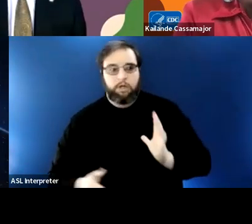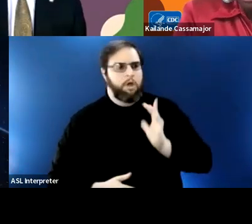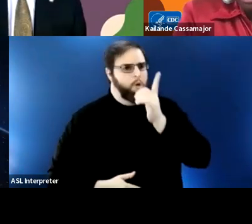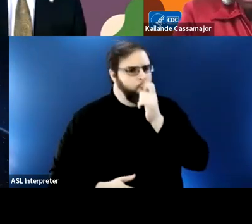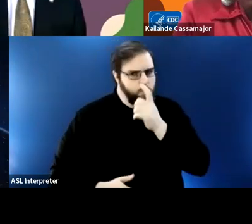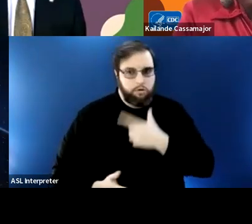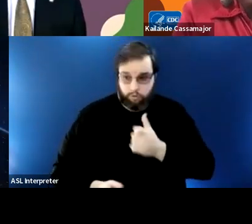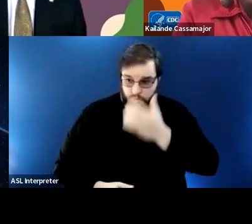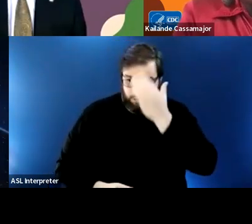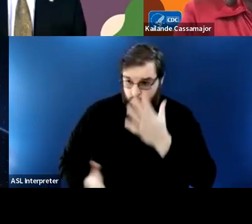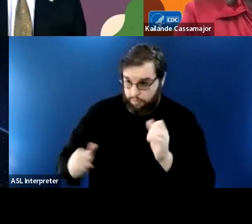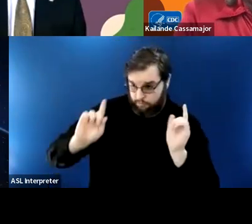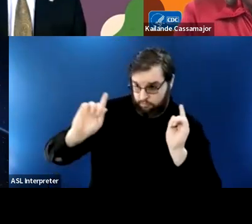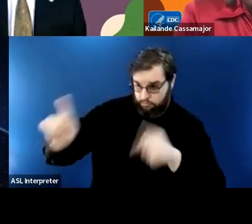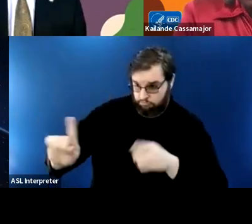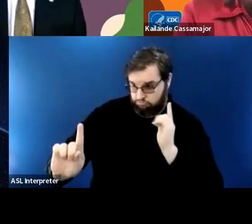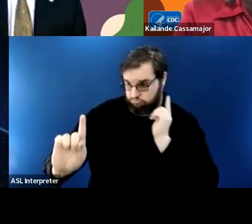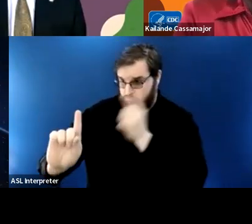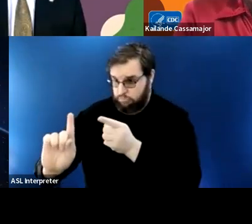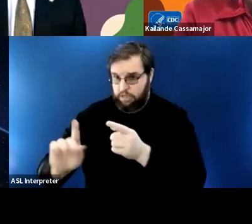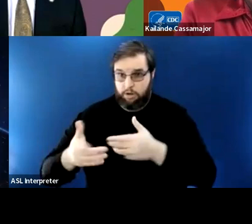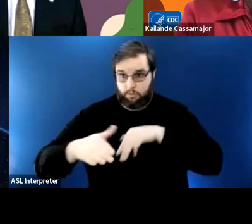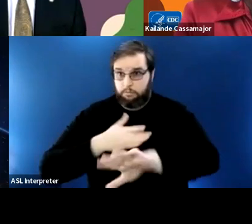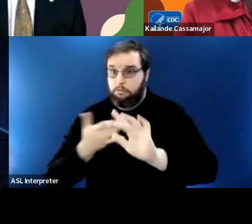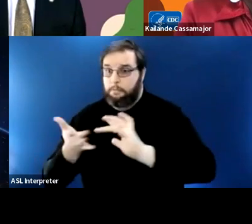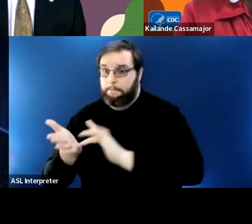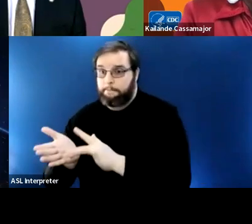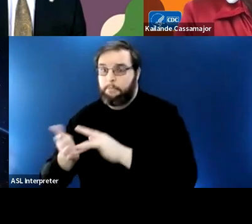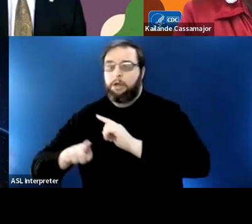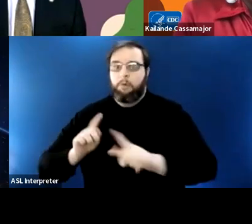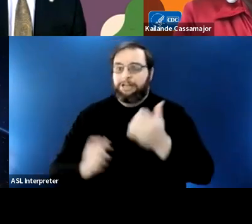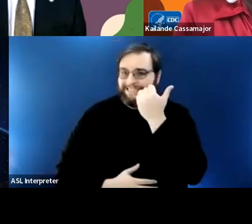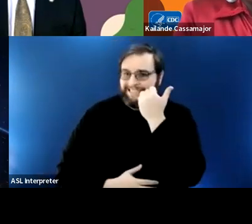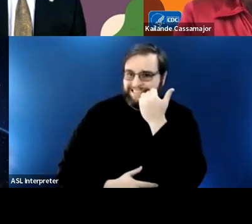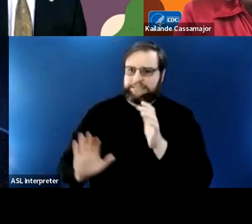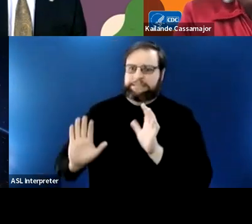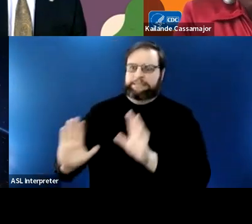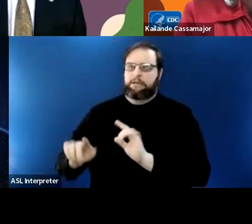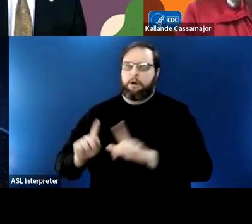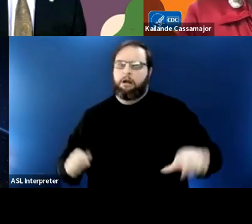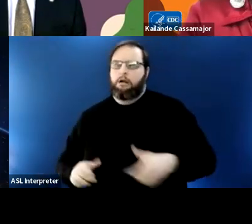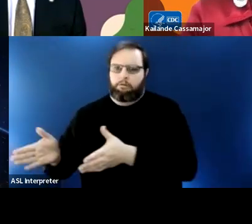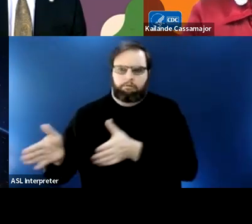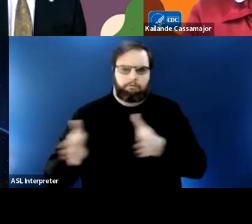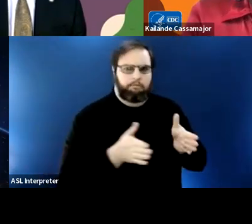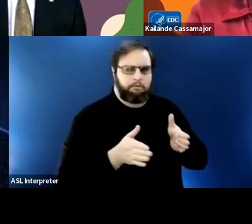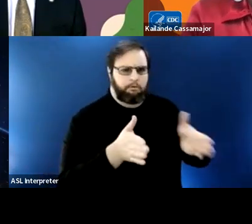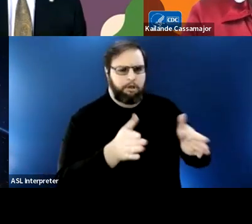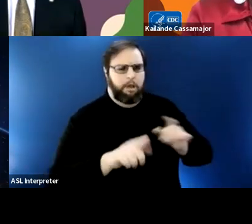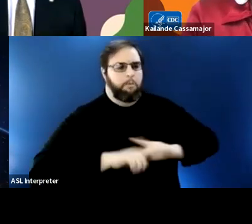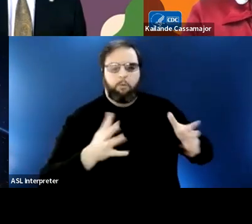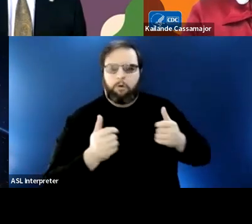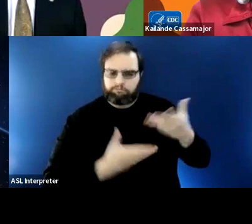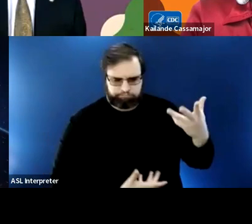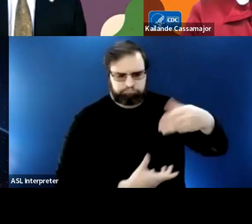do not necessarily want to go into medicine or into dentistry, but want to become a public health professional and like